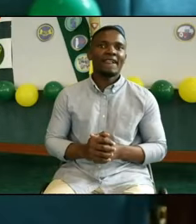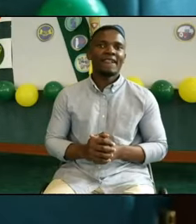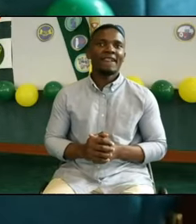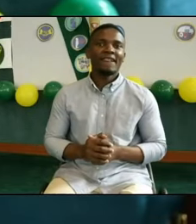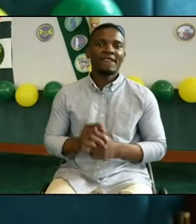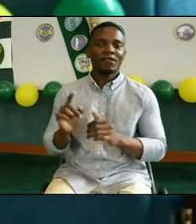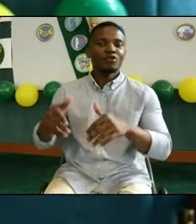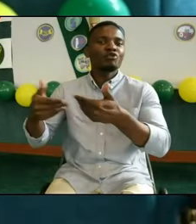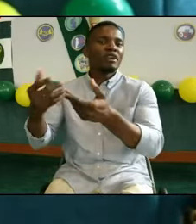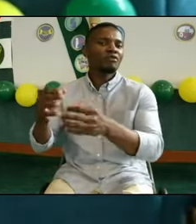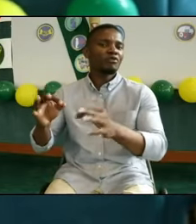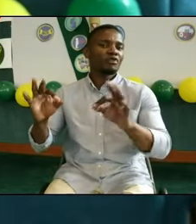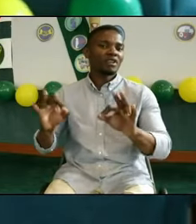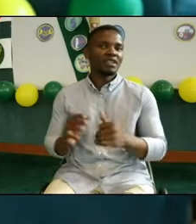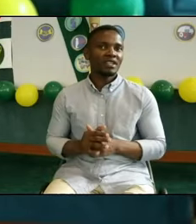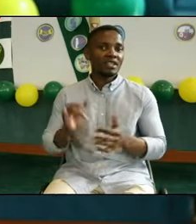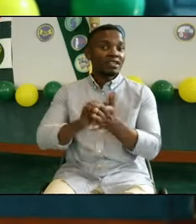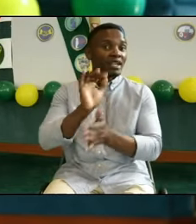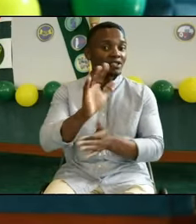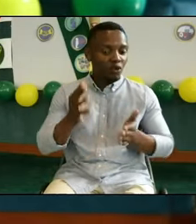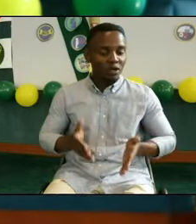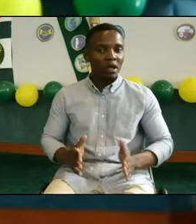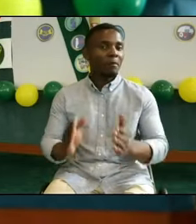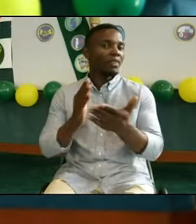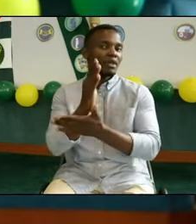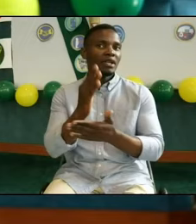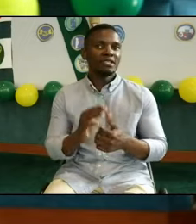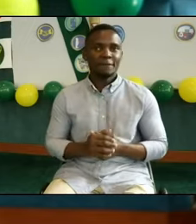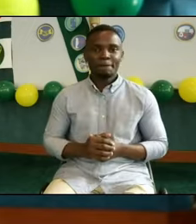You gave it free. That is your birthright.